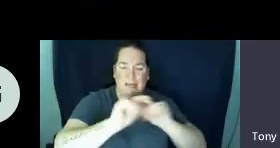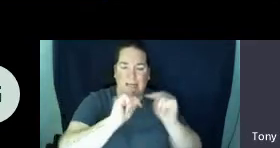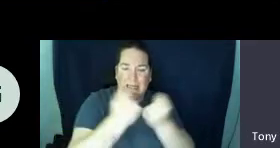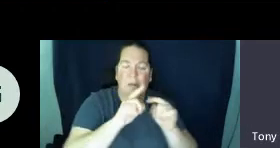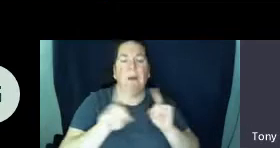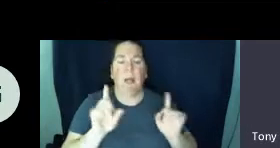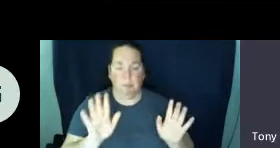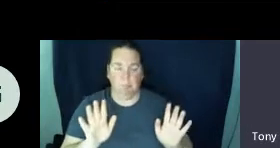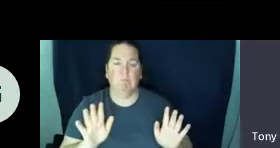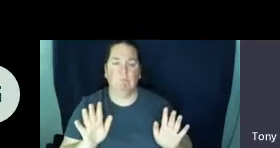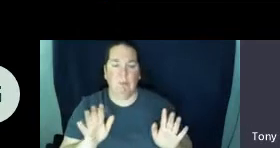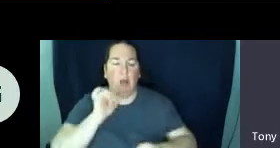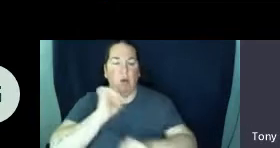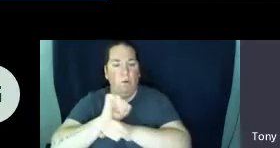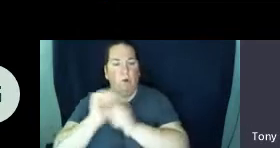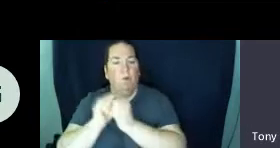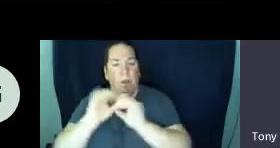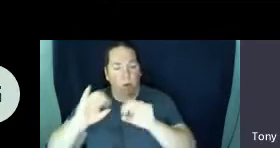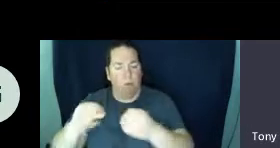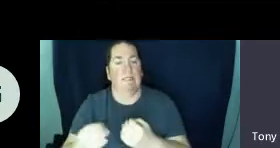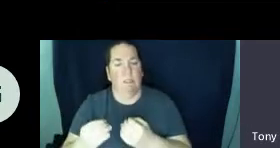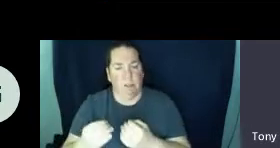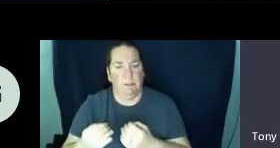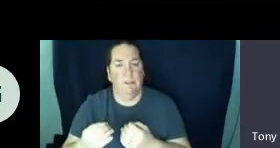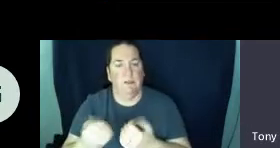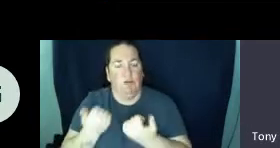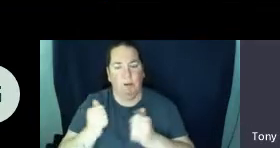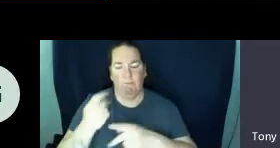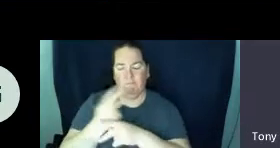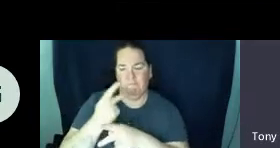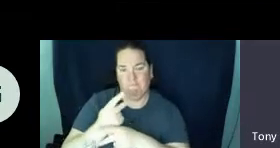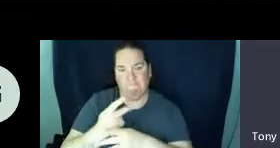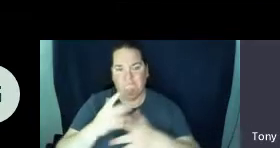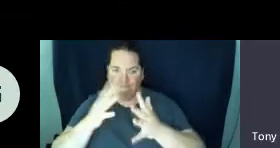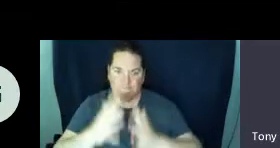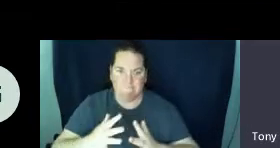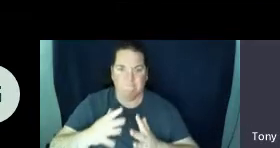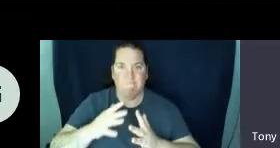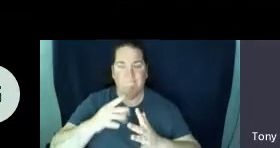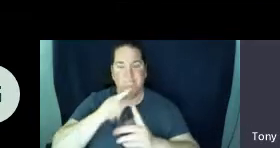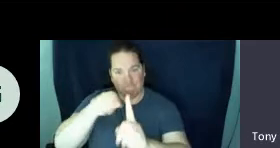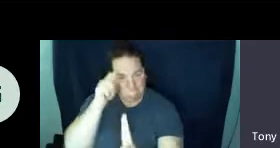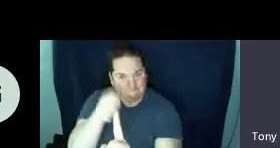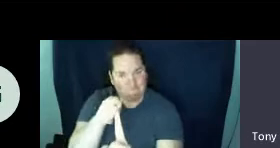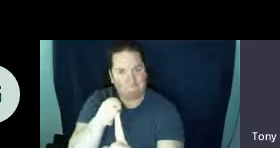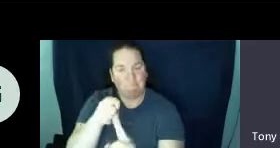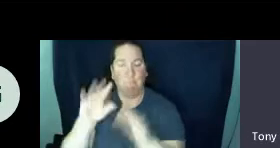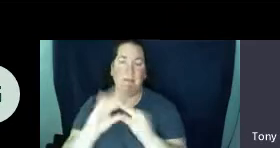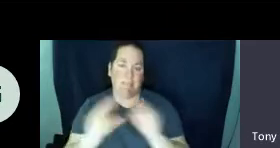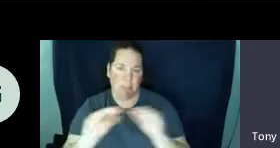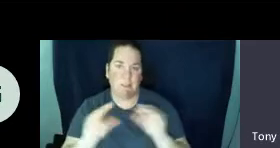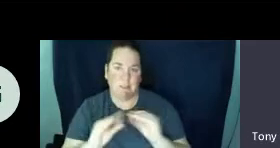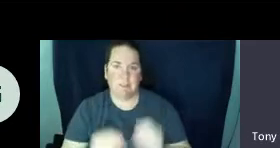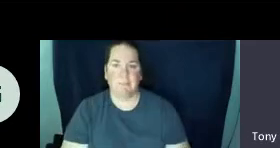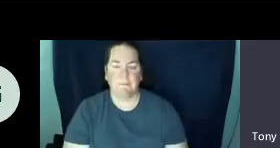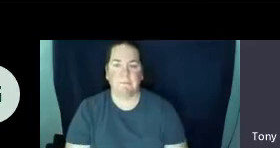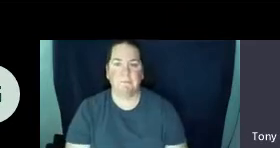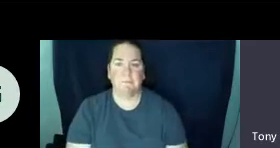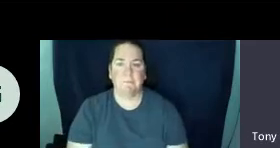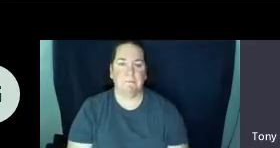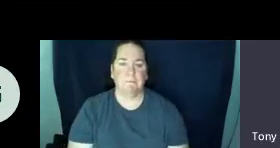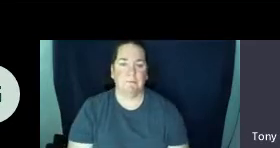do work with organizations to craft targeted messages. And so this is something that I